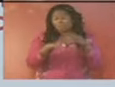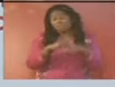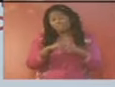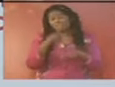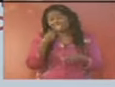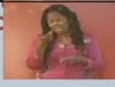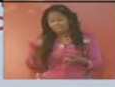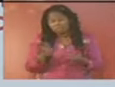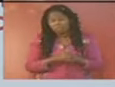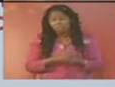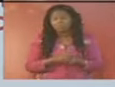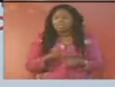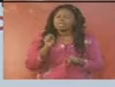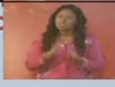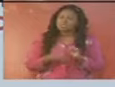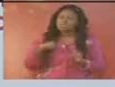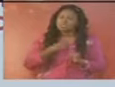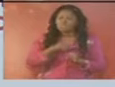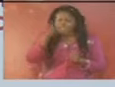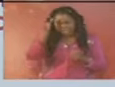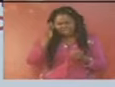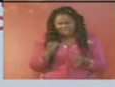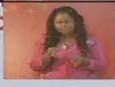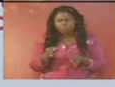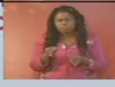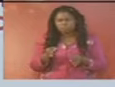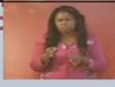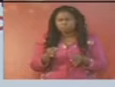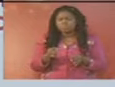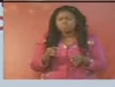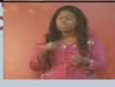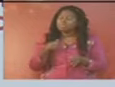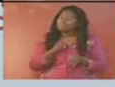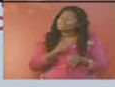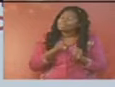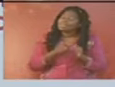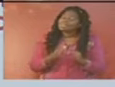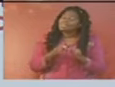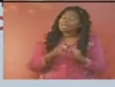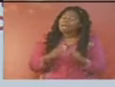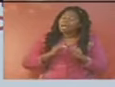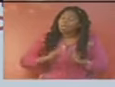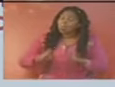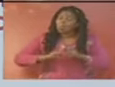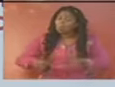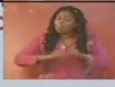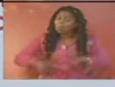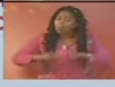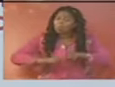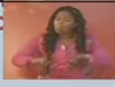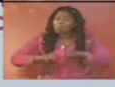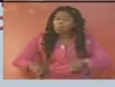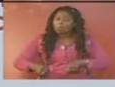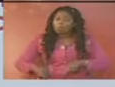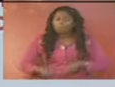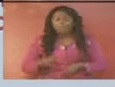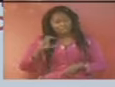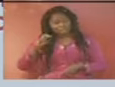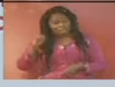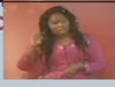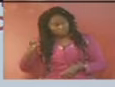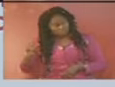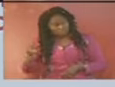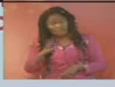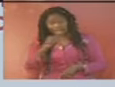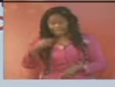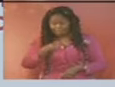let other healthcare persons take the lead. Not even Candace is here. To keep up at this pace is going